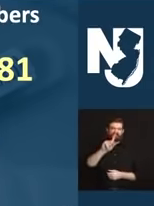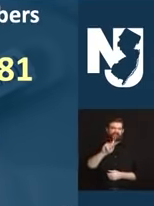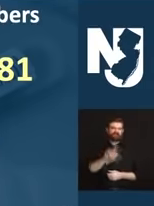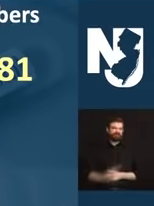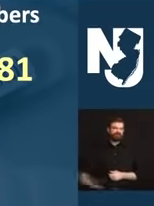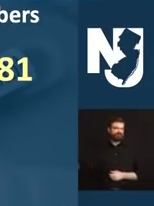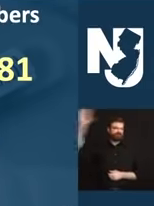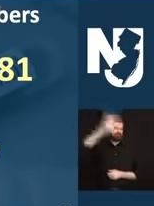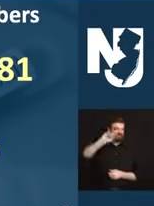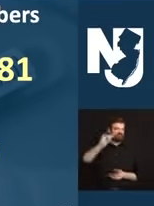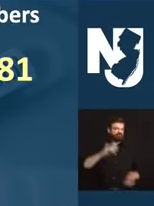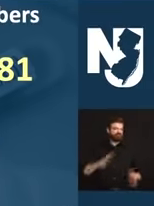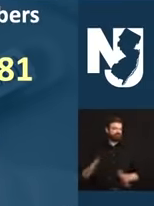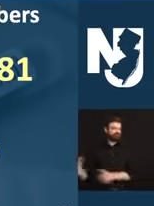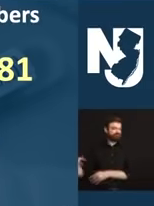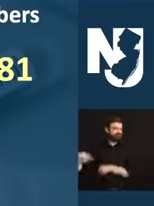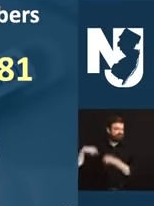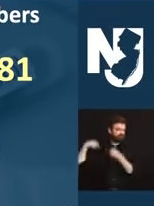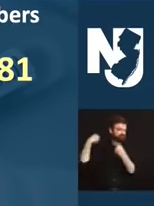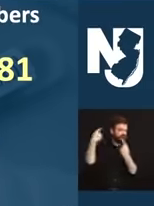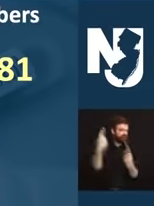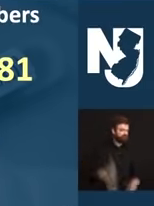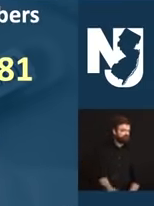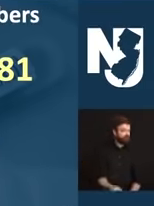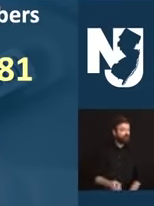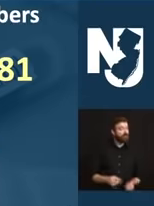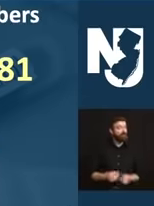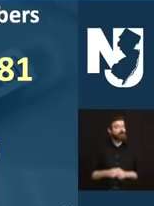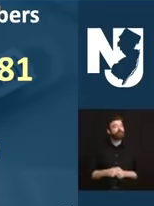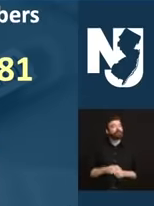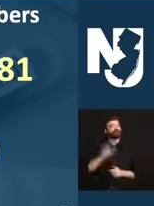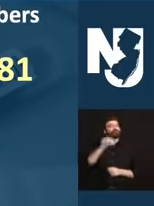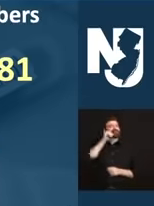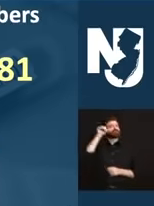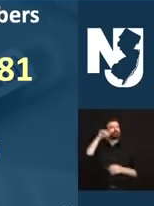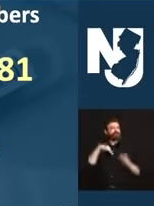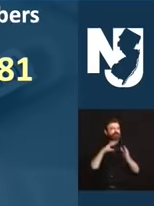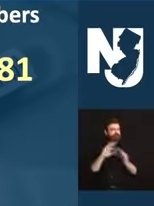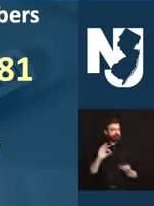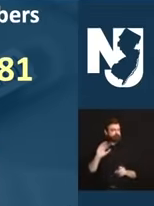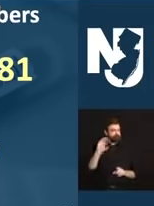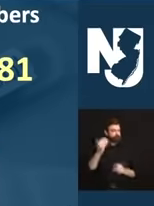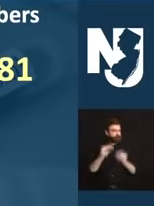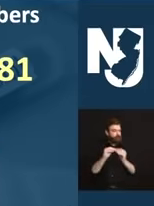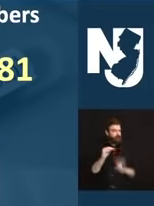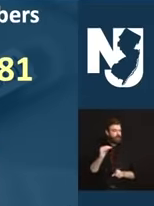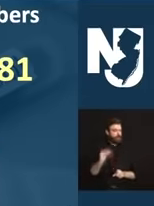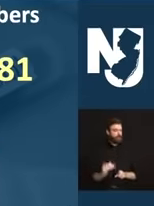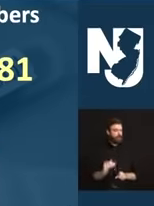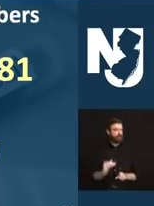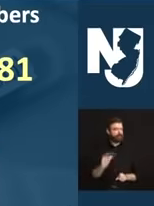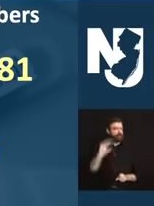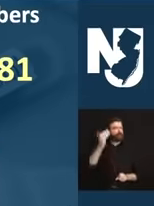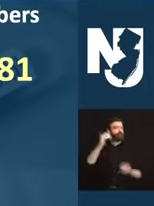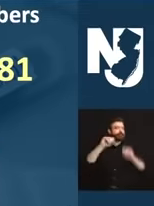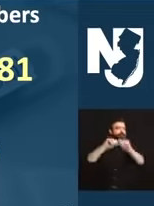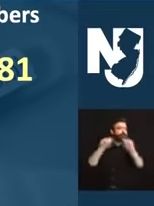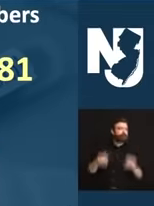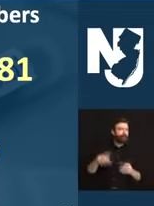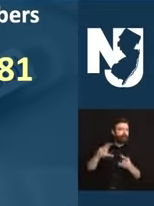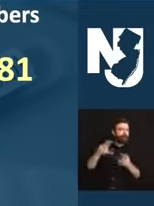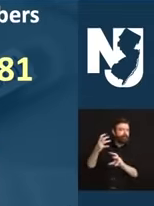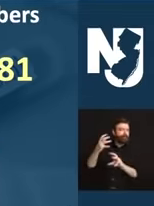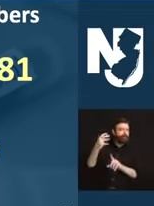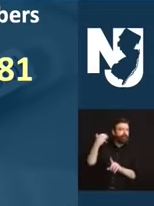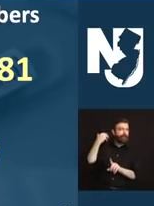think we both think that yesterday's number was a little smaller because of a glitch in the systems on Sunday night. So I'd encourage you, if you're looking